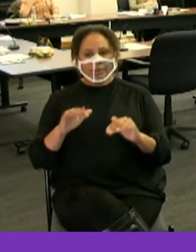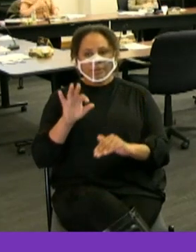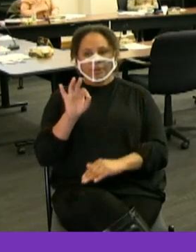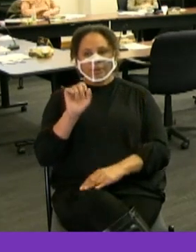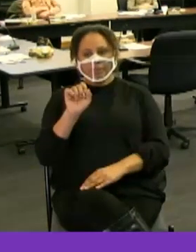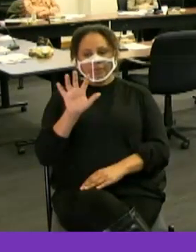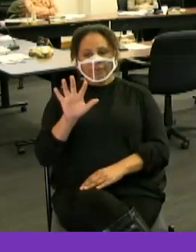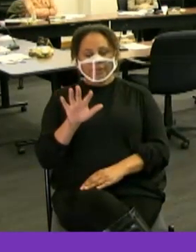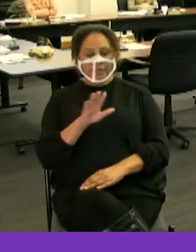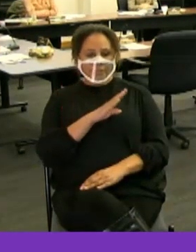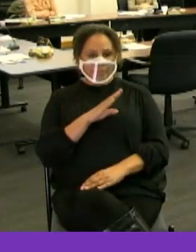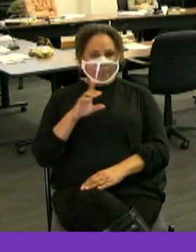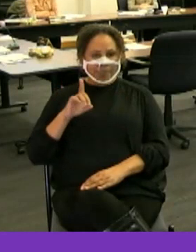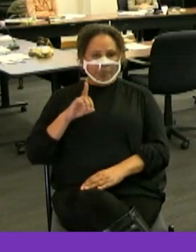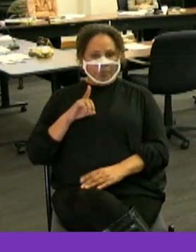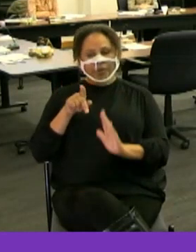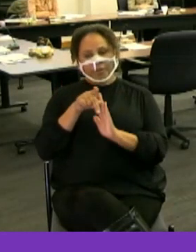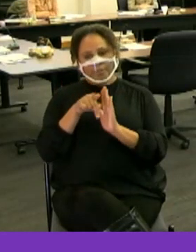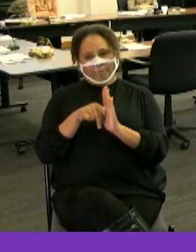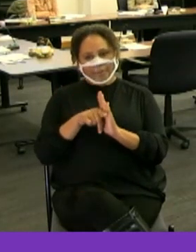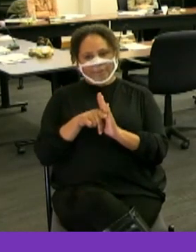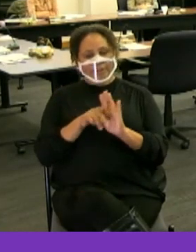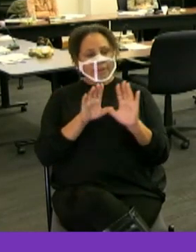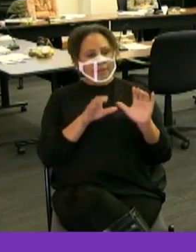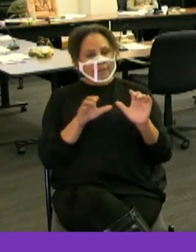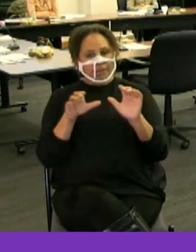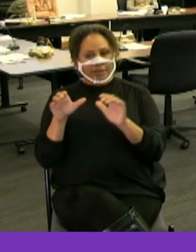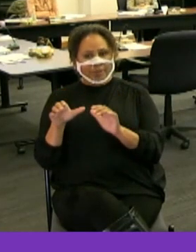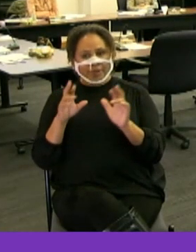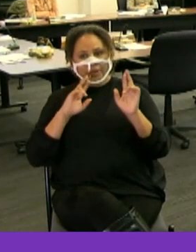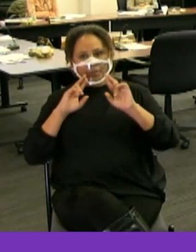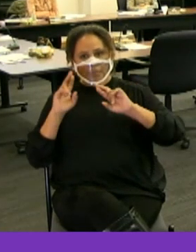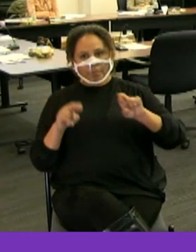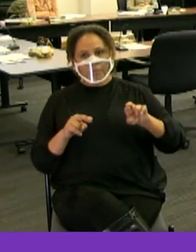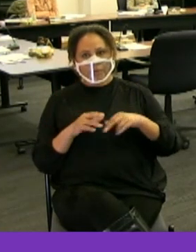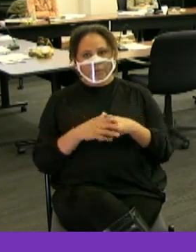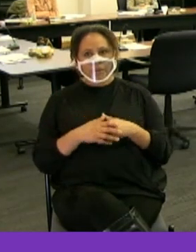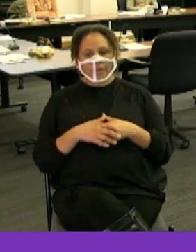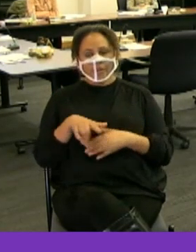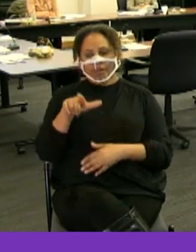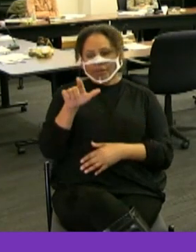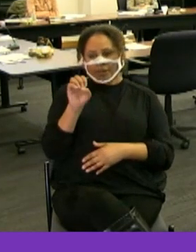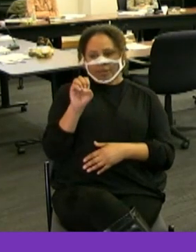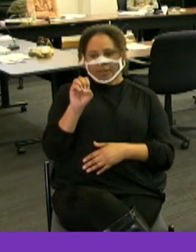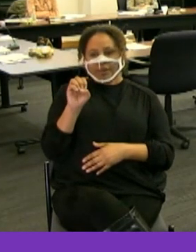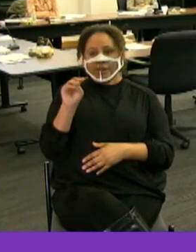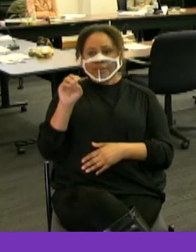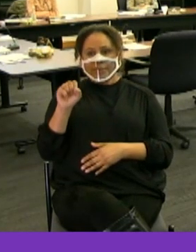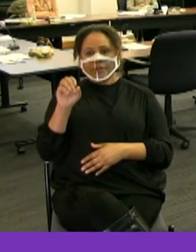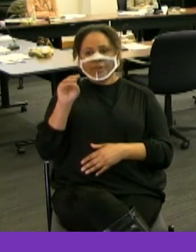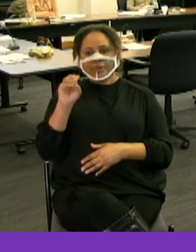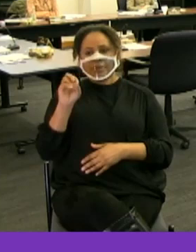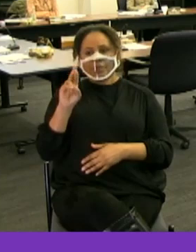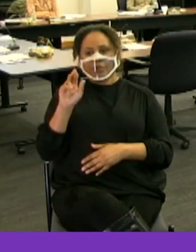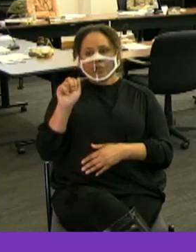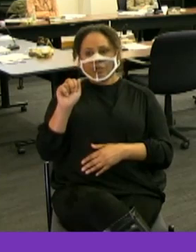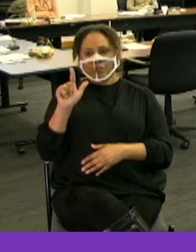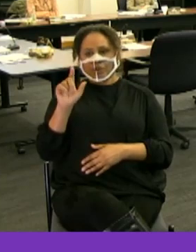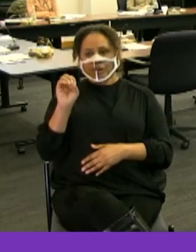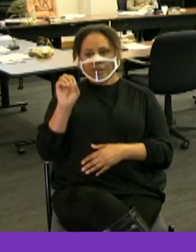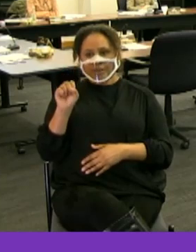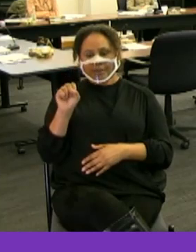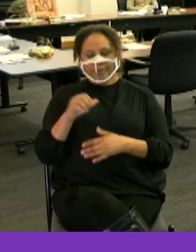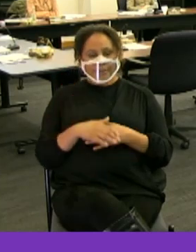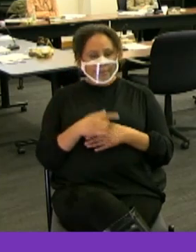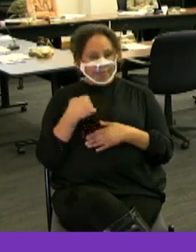9.5, Board Policy and Committee Reports. Ms. Lee and Ms. Morales. I